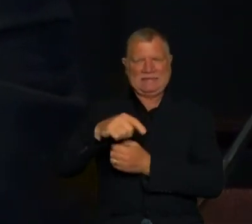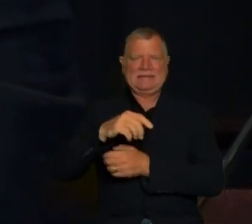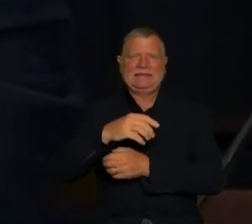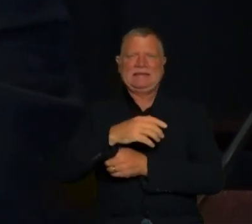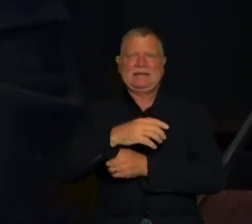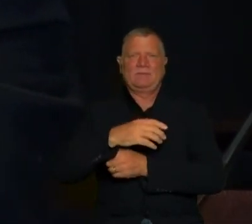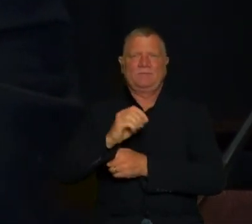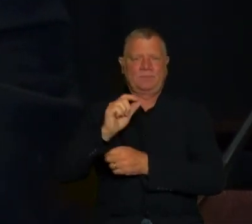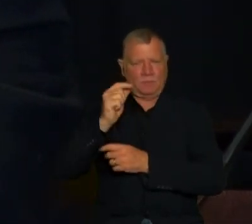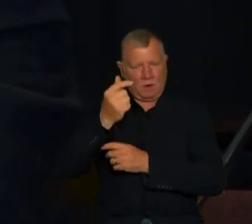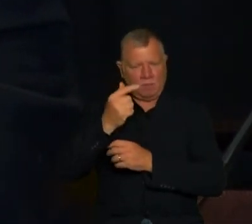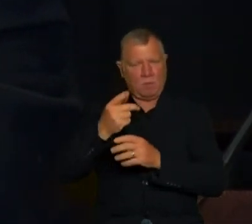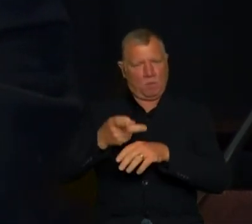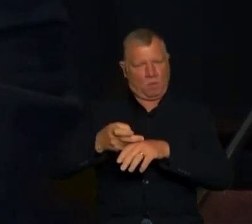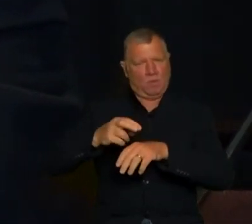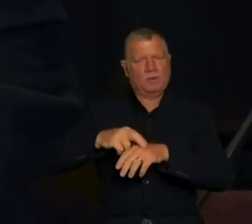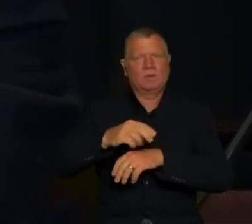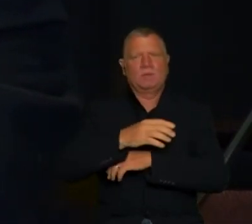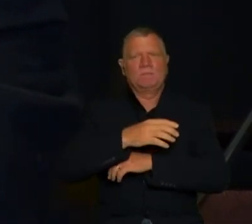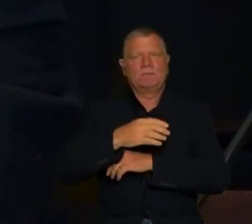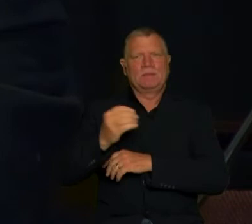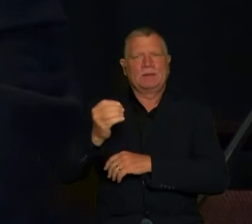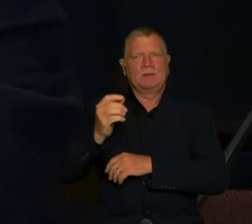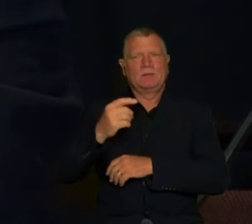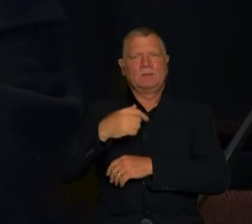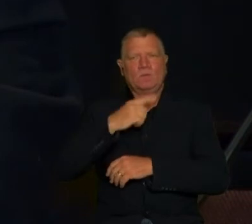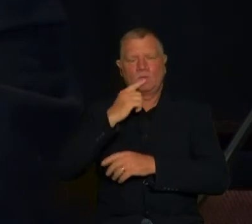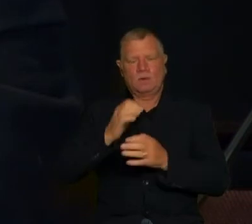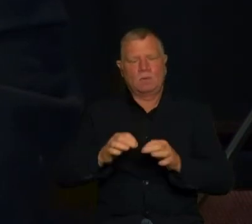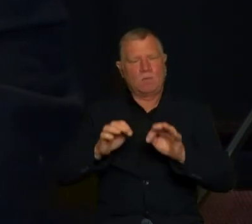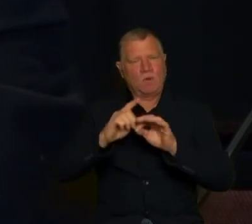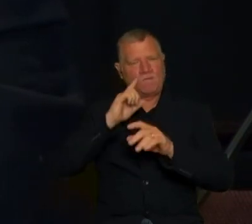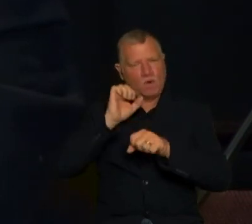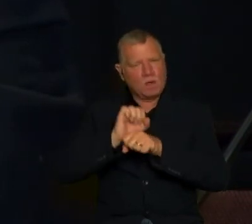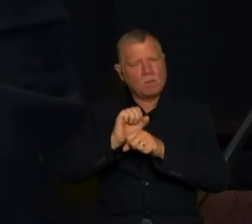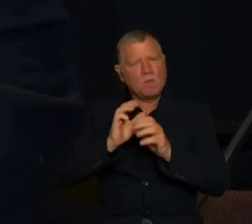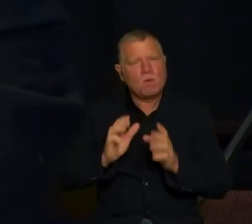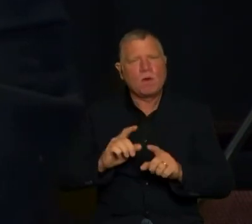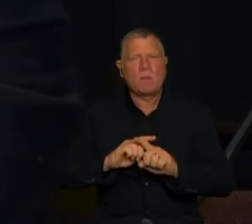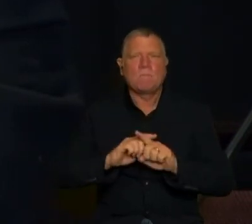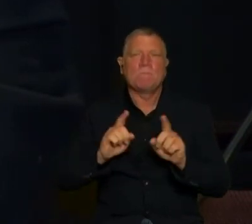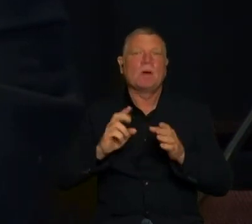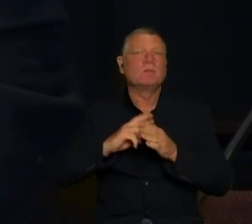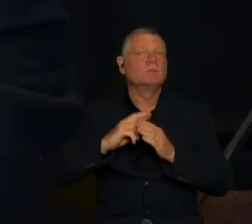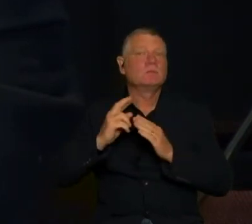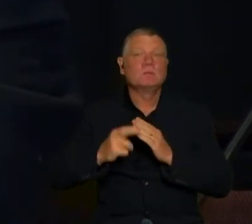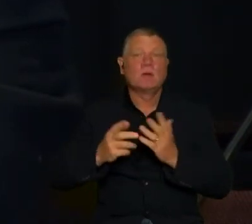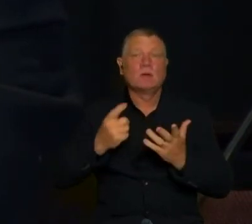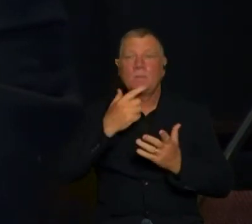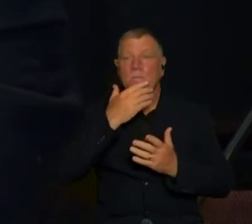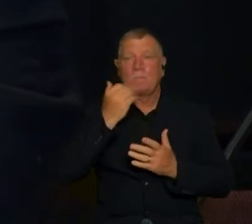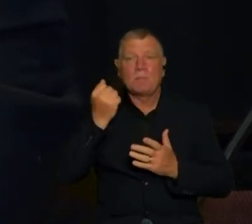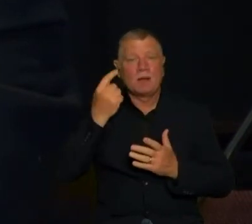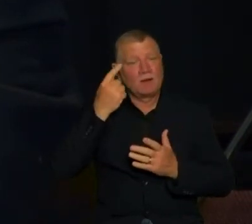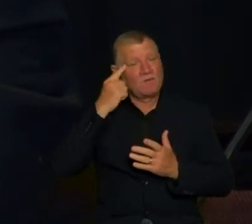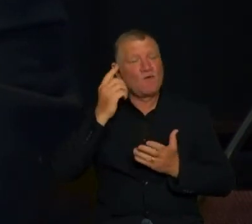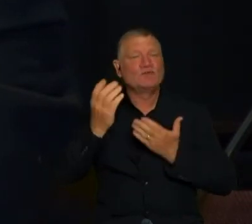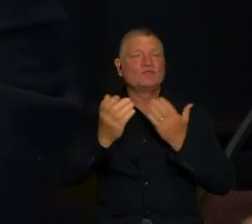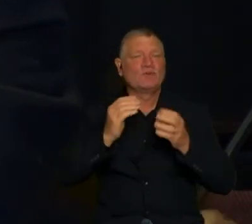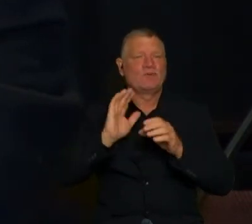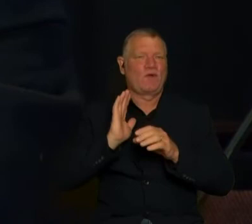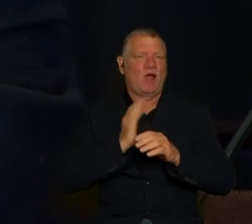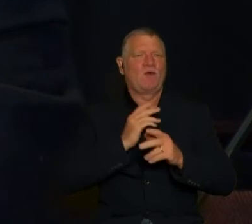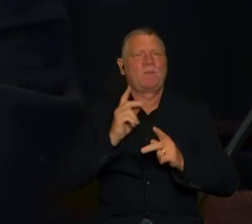is the government of Puerto Rico. It's important for its employees, but really the results are better service for our